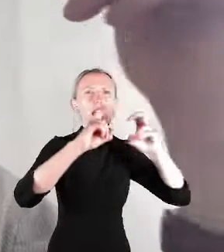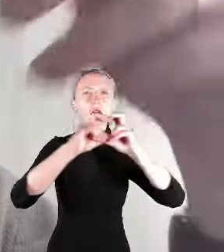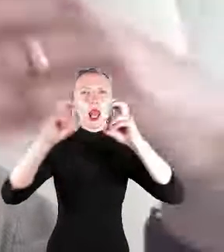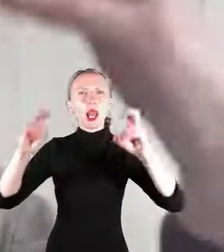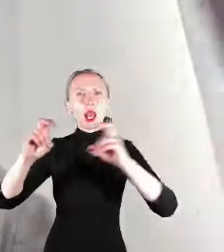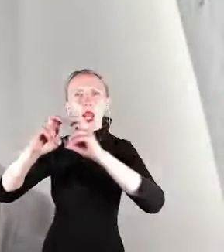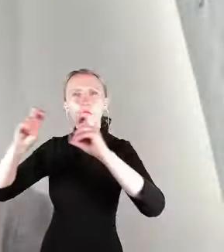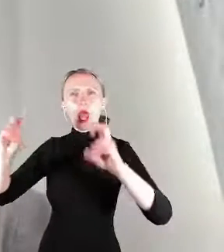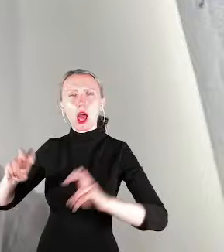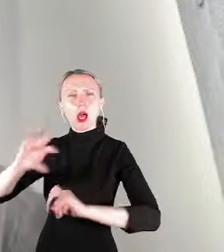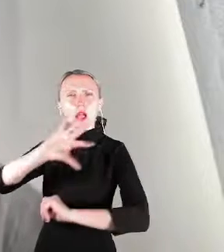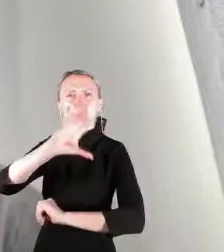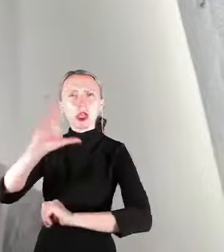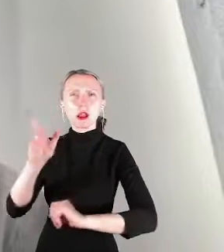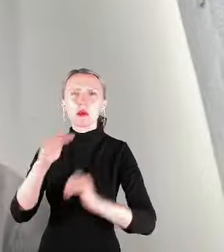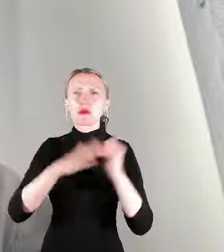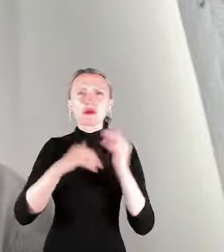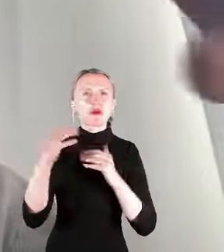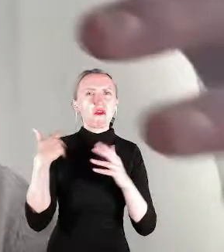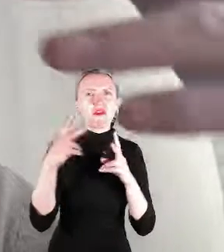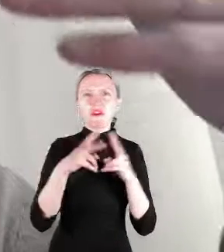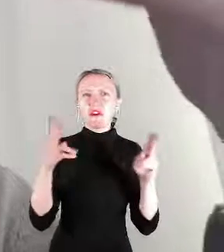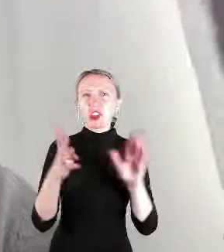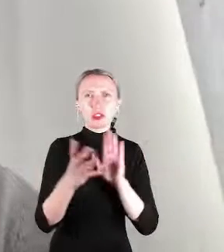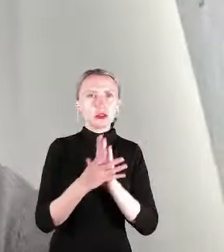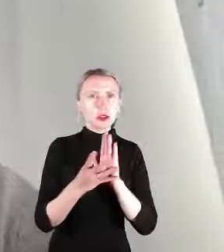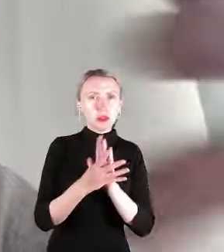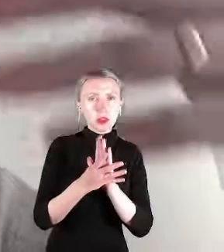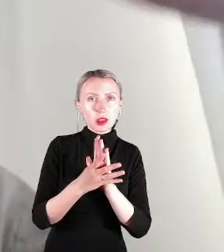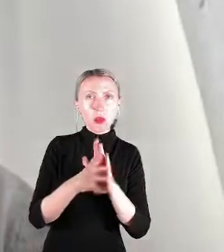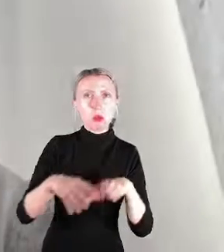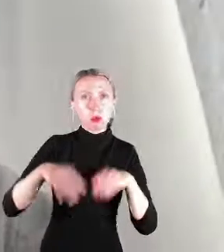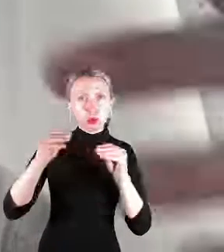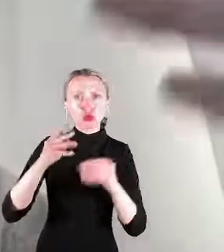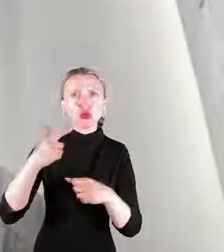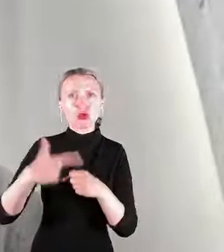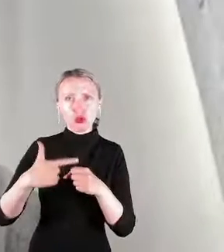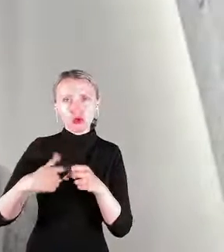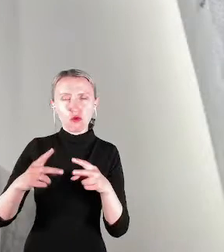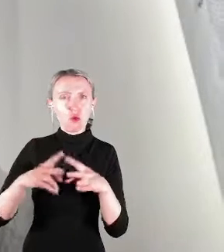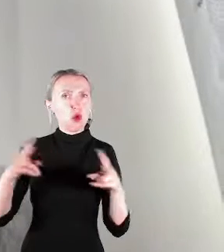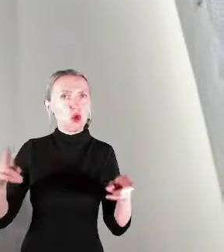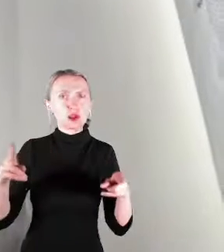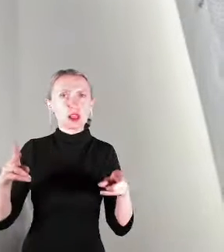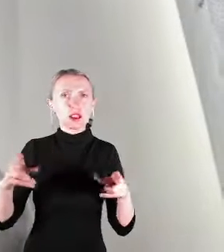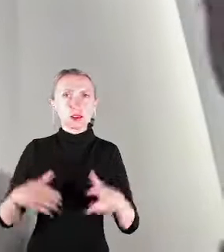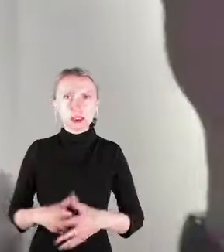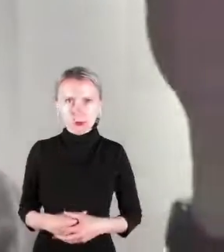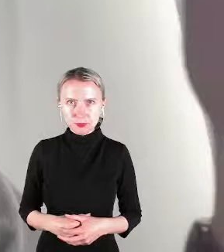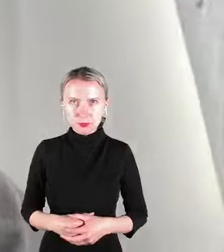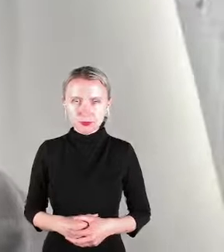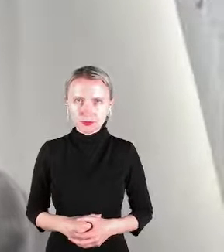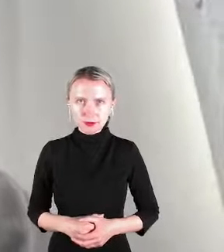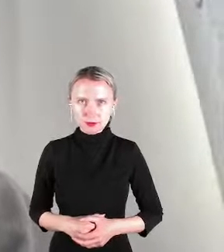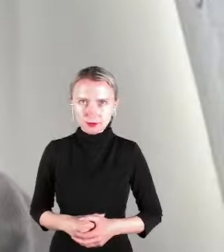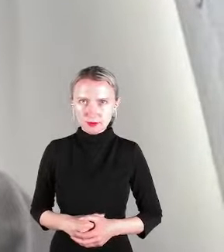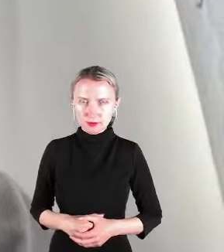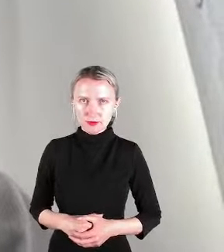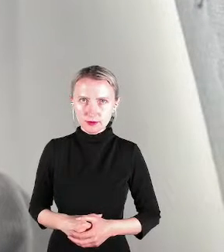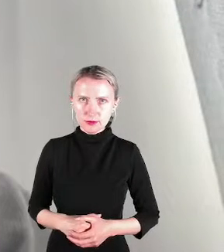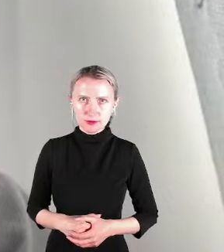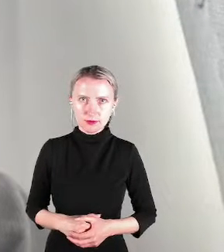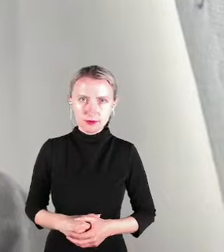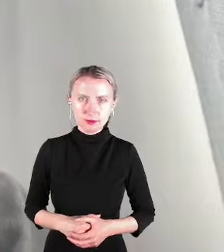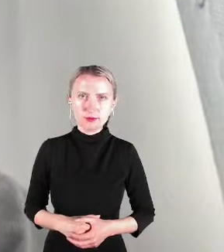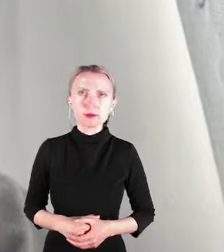20th century by the new rich timber merchants, and these were fantastic